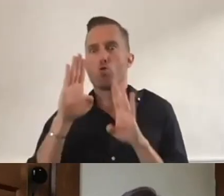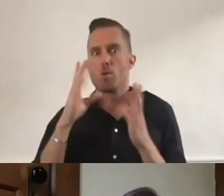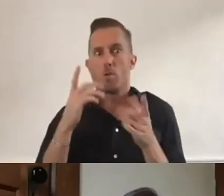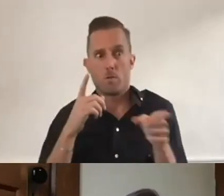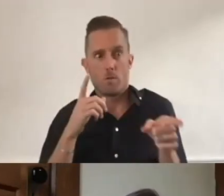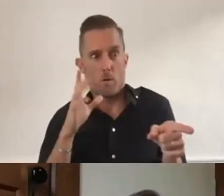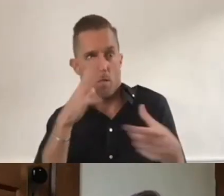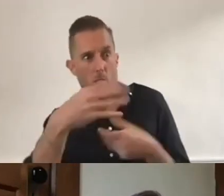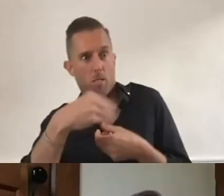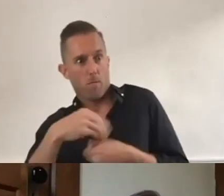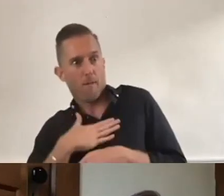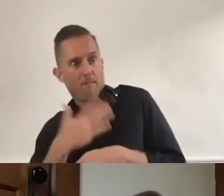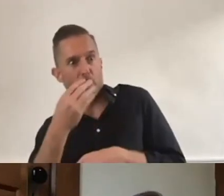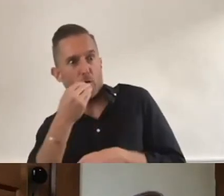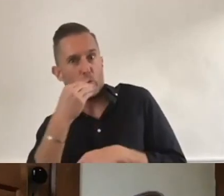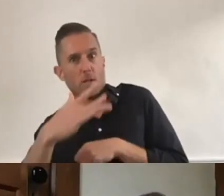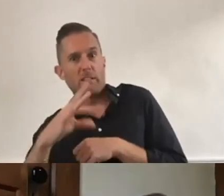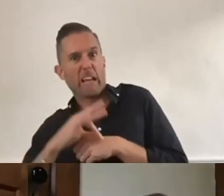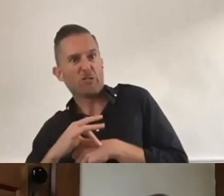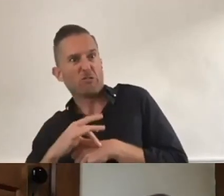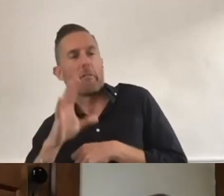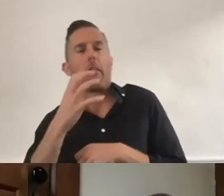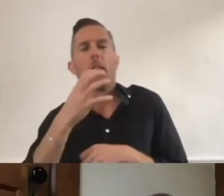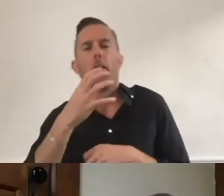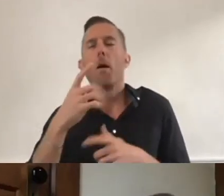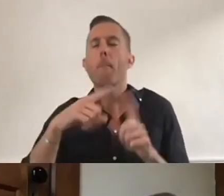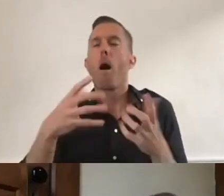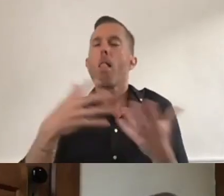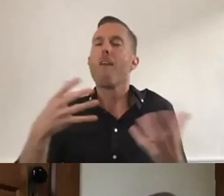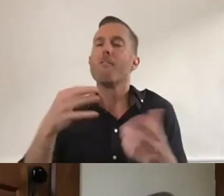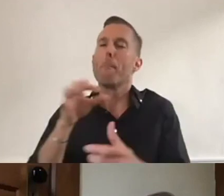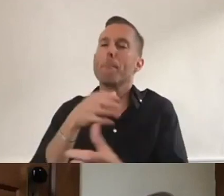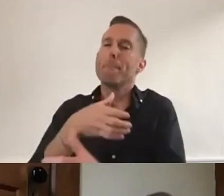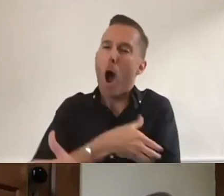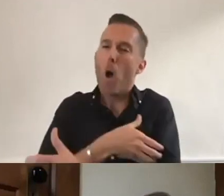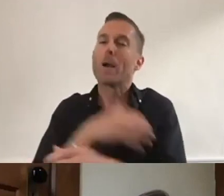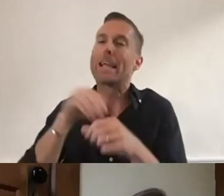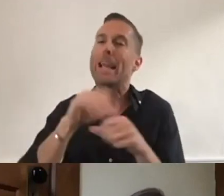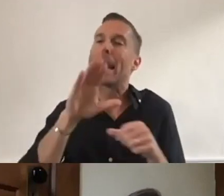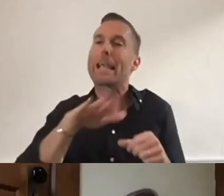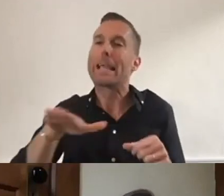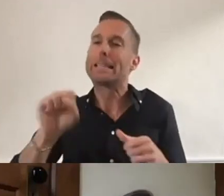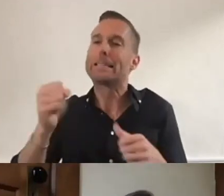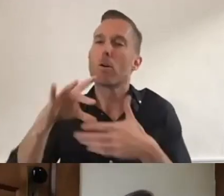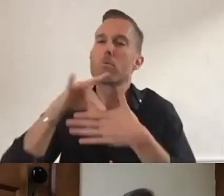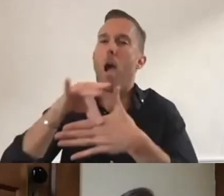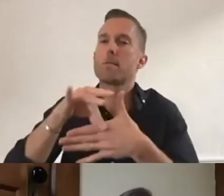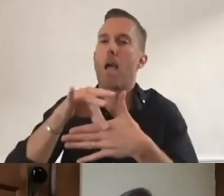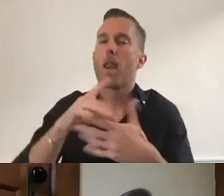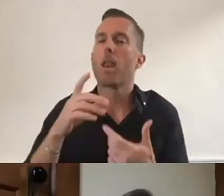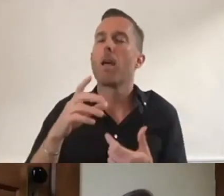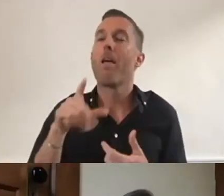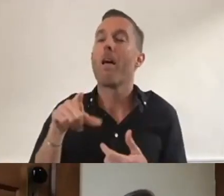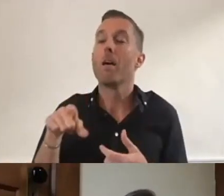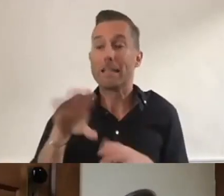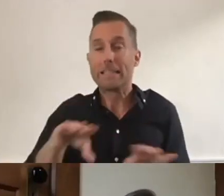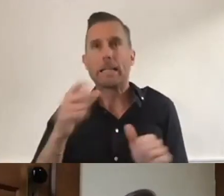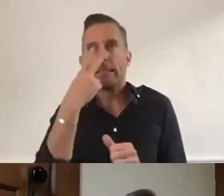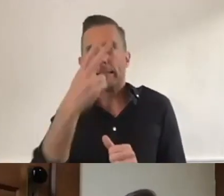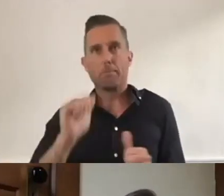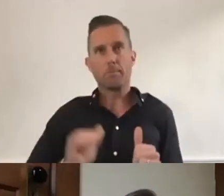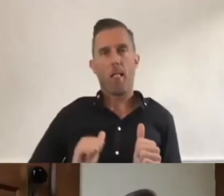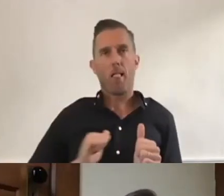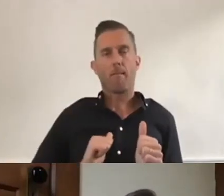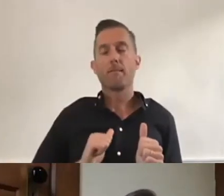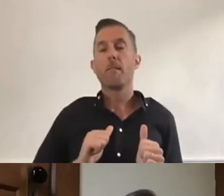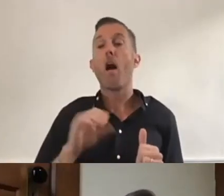I think there's just so much power in kids content in particular, where kids can see themselves, who don't have